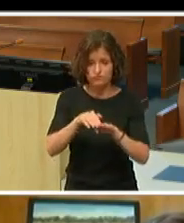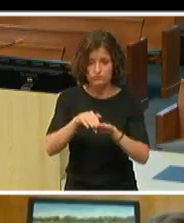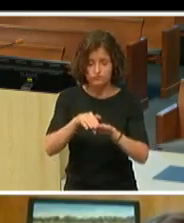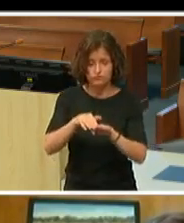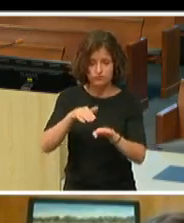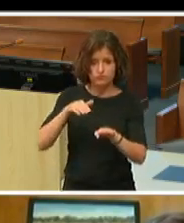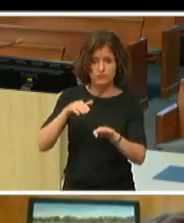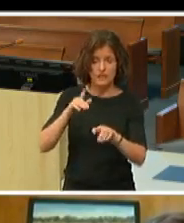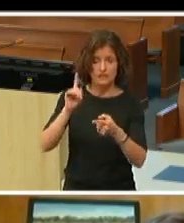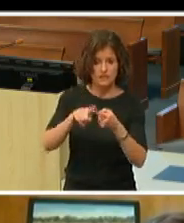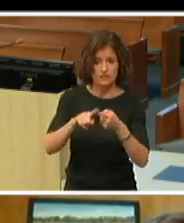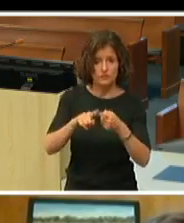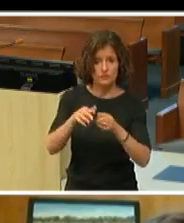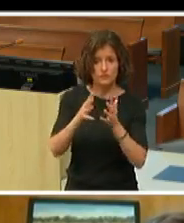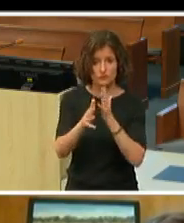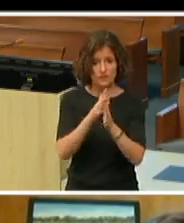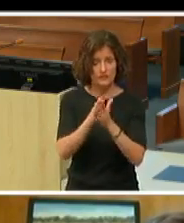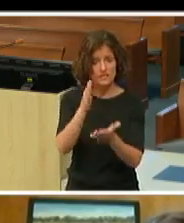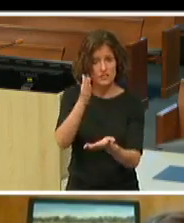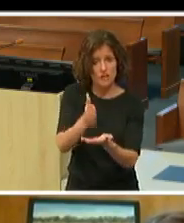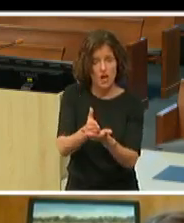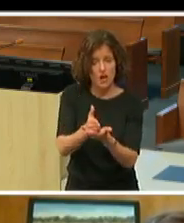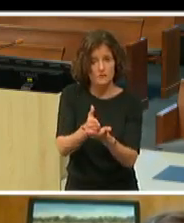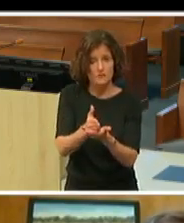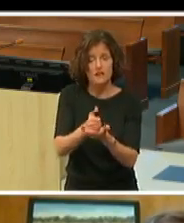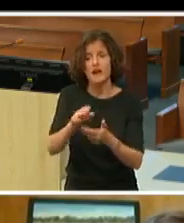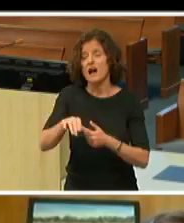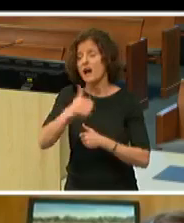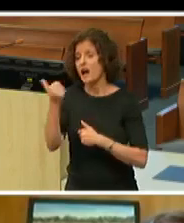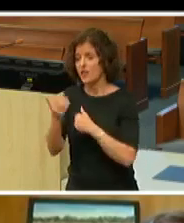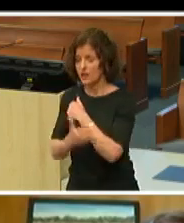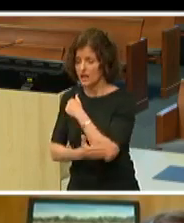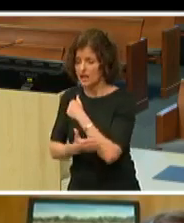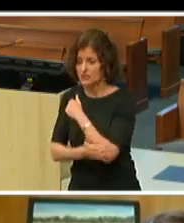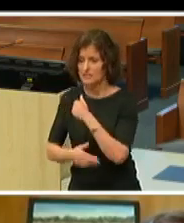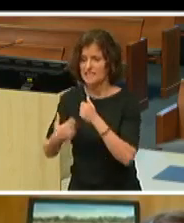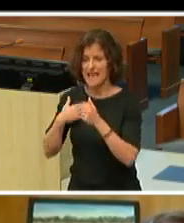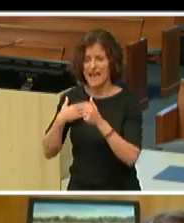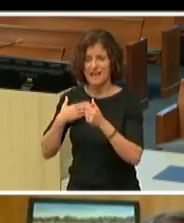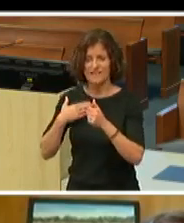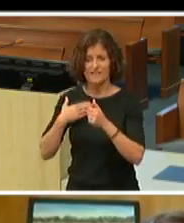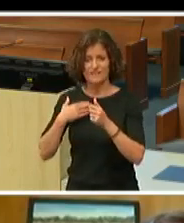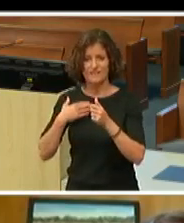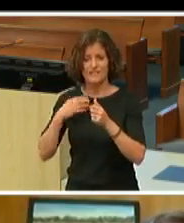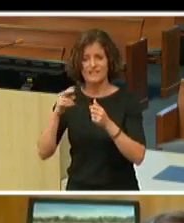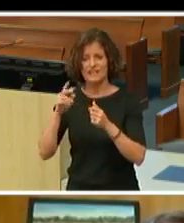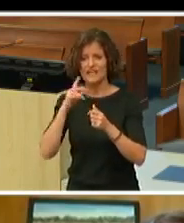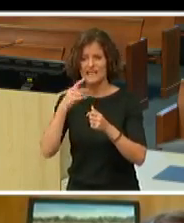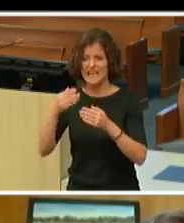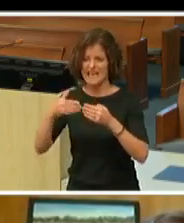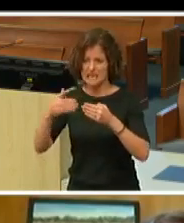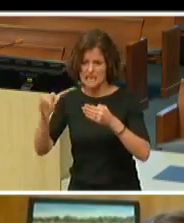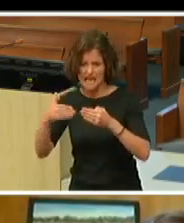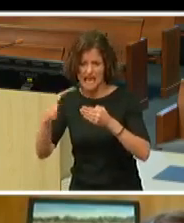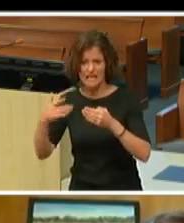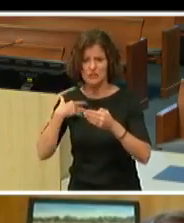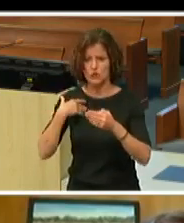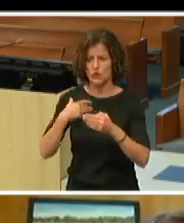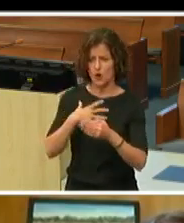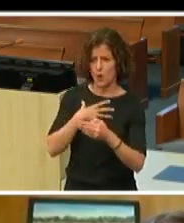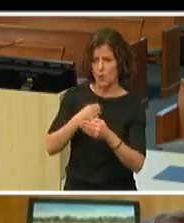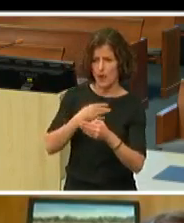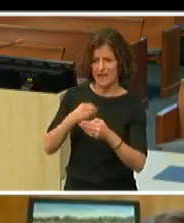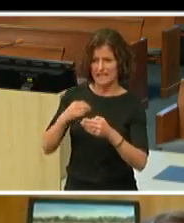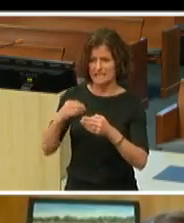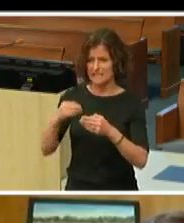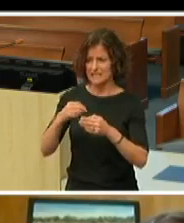stops. And in most other countries, they have a gate or a light system that once the speed on the